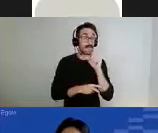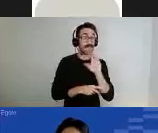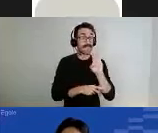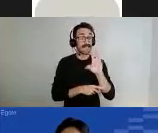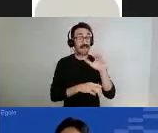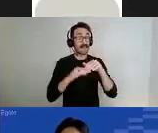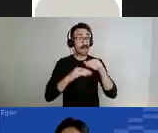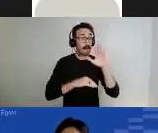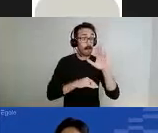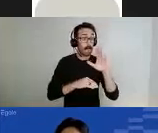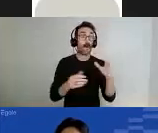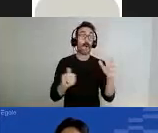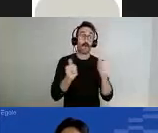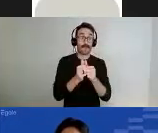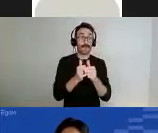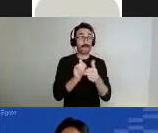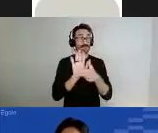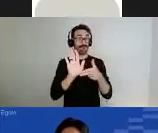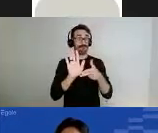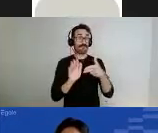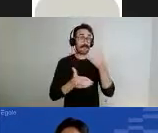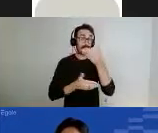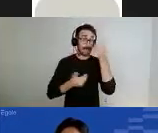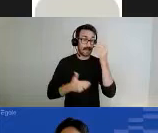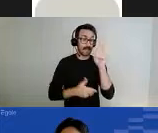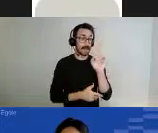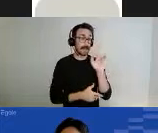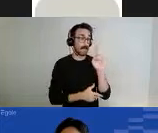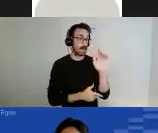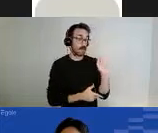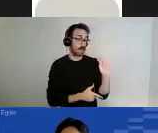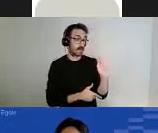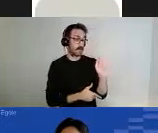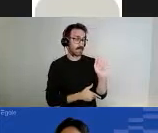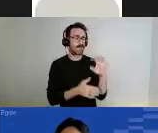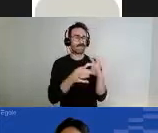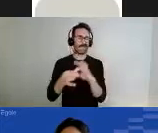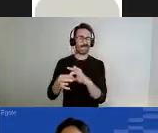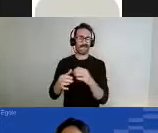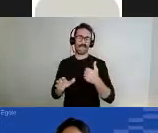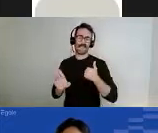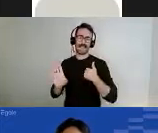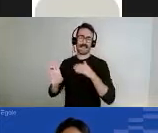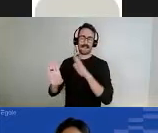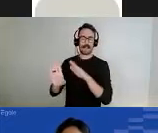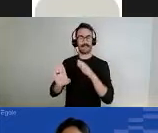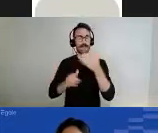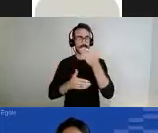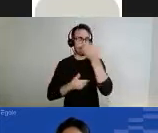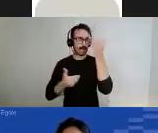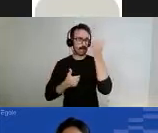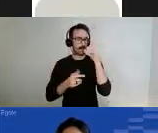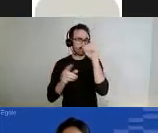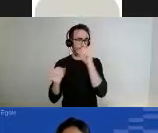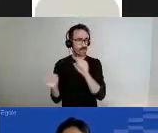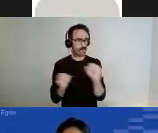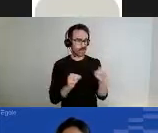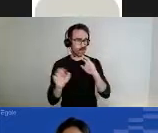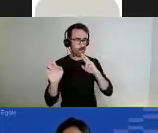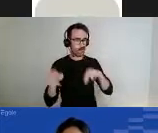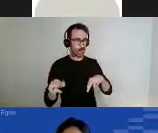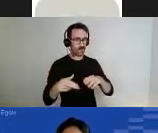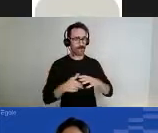been diagnosed with dementia, according to the Government of Canada's National Dementia Strategy report. And